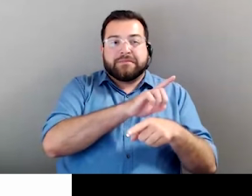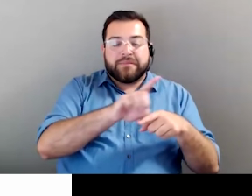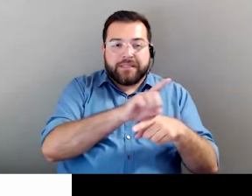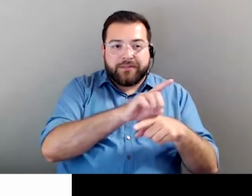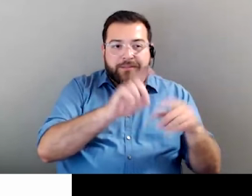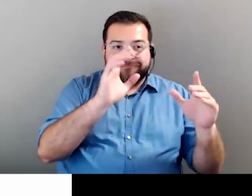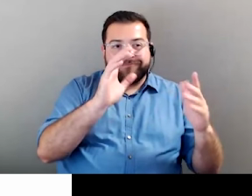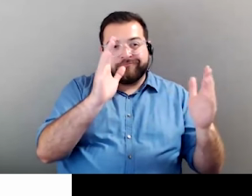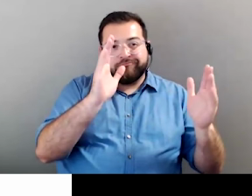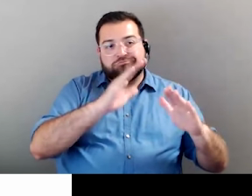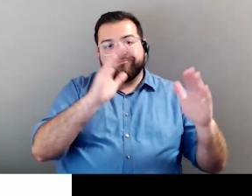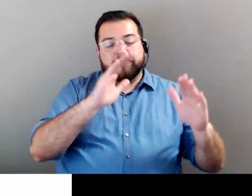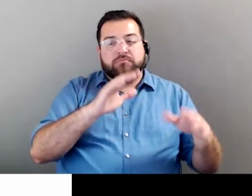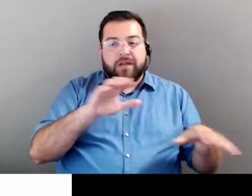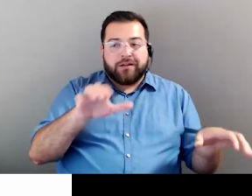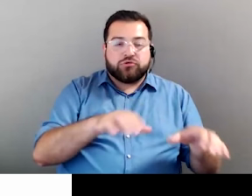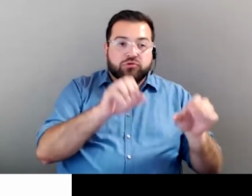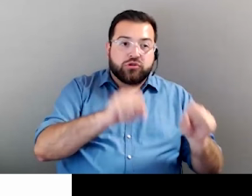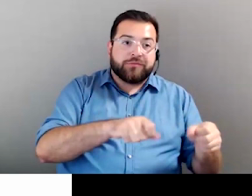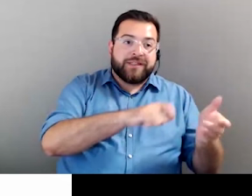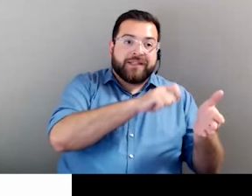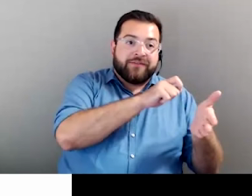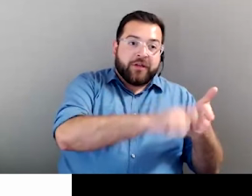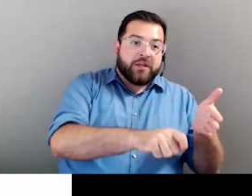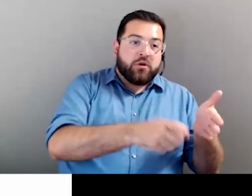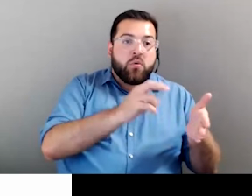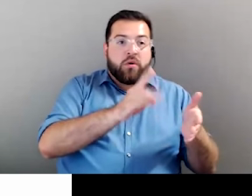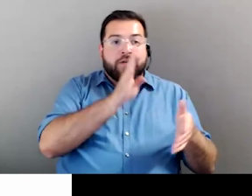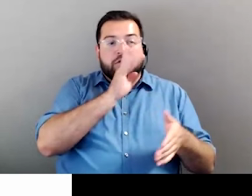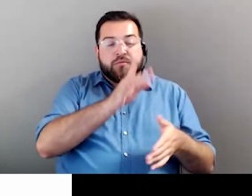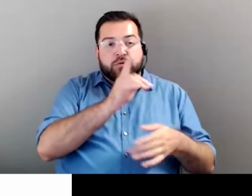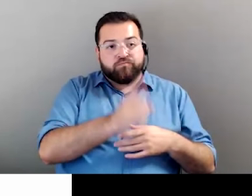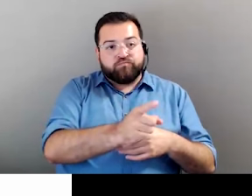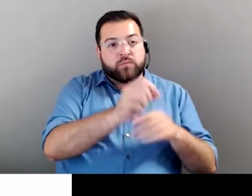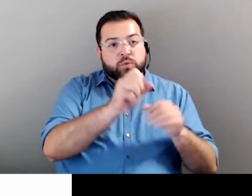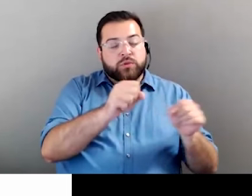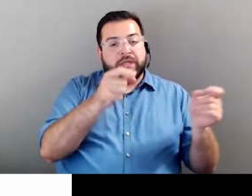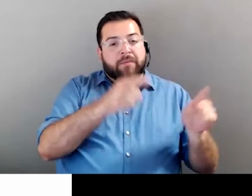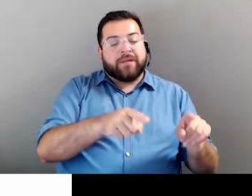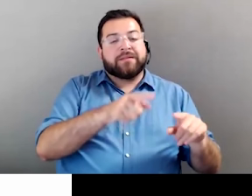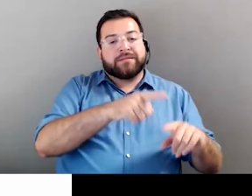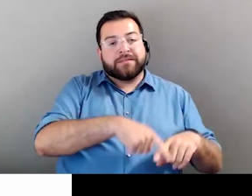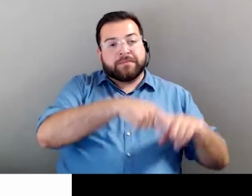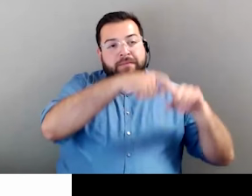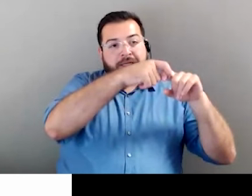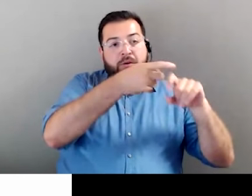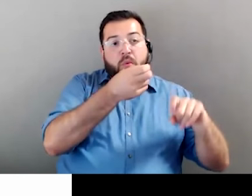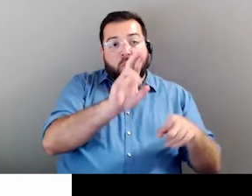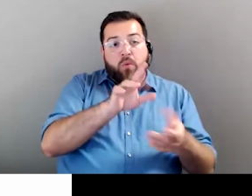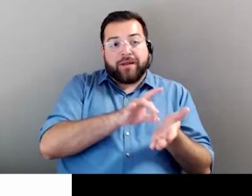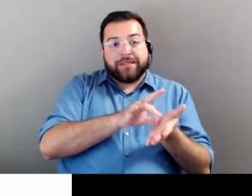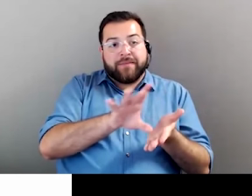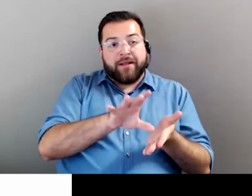could be verbal or written reprimand. You can be suspended or expelled. And